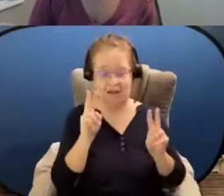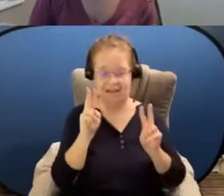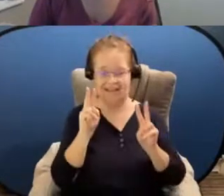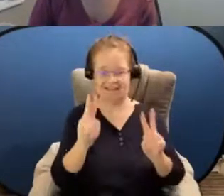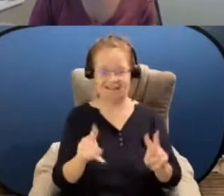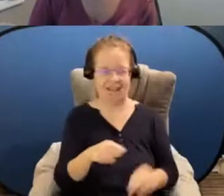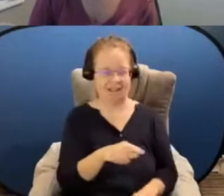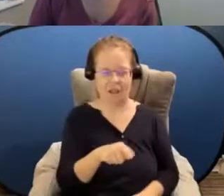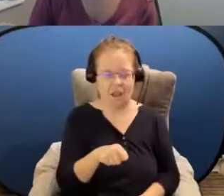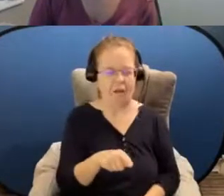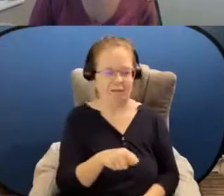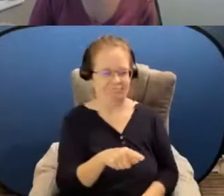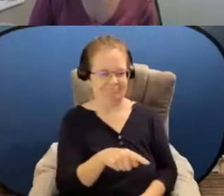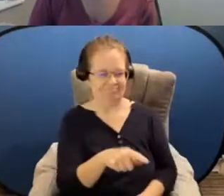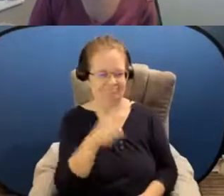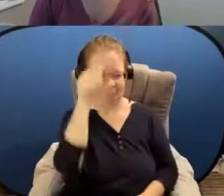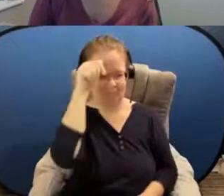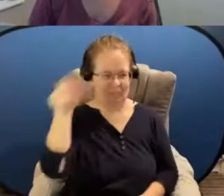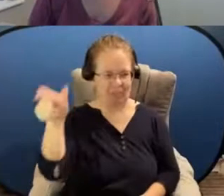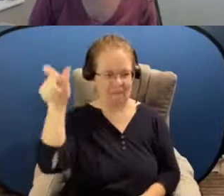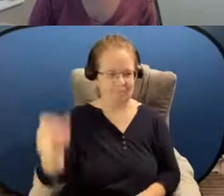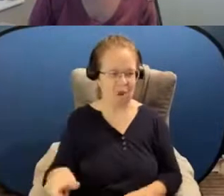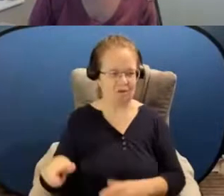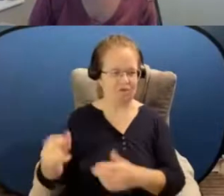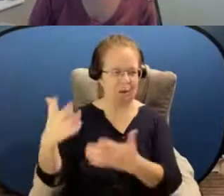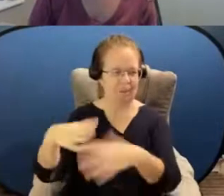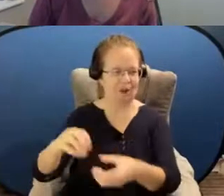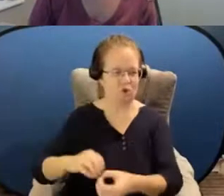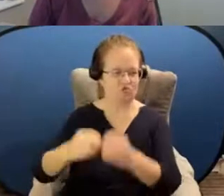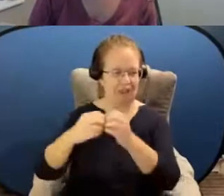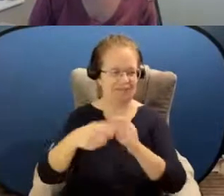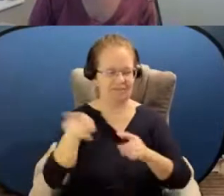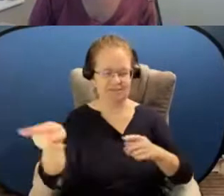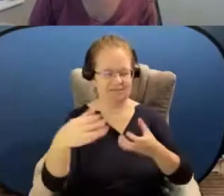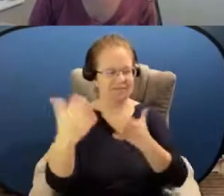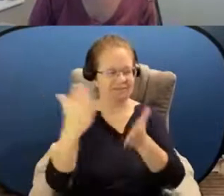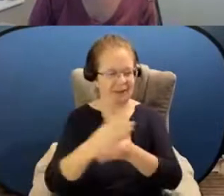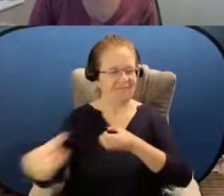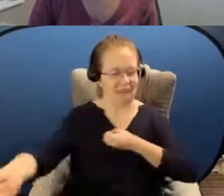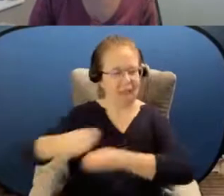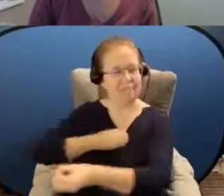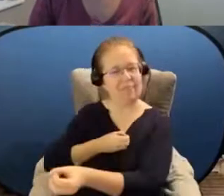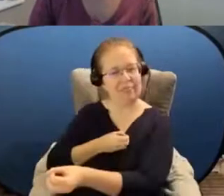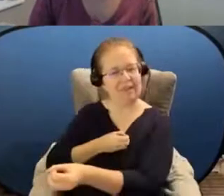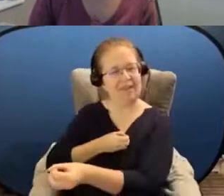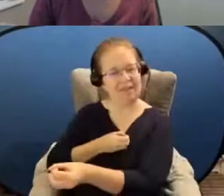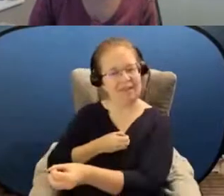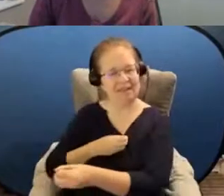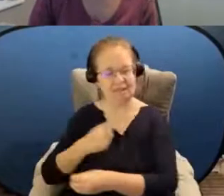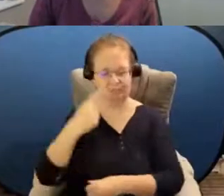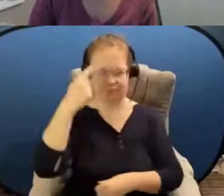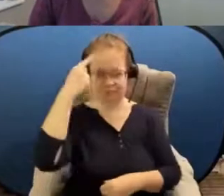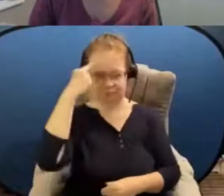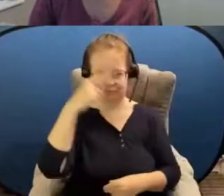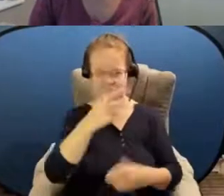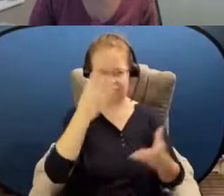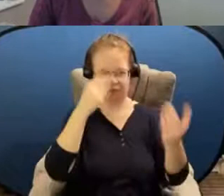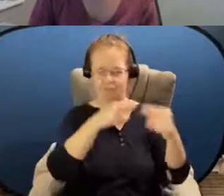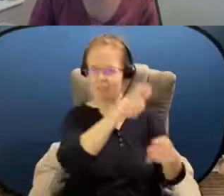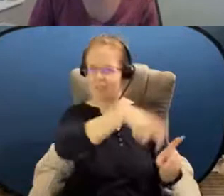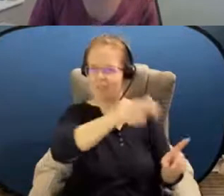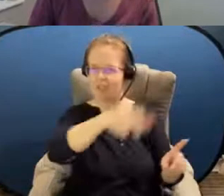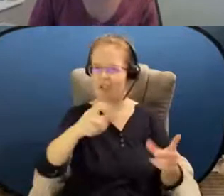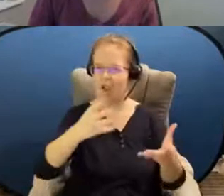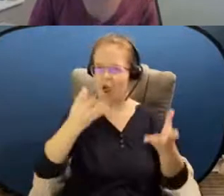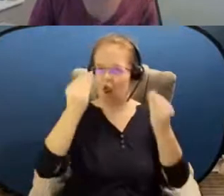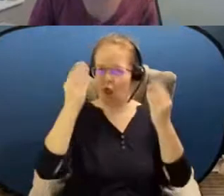empathy. The person who's created that instructional design, you are thinking about the whole range of learners that you're